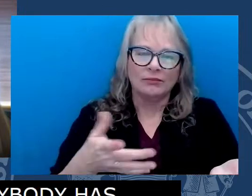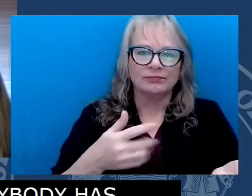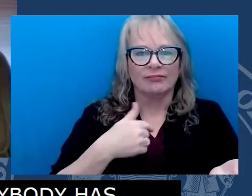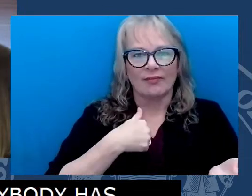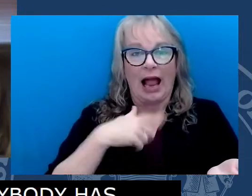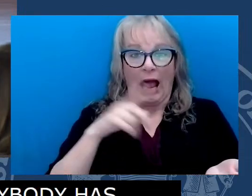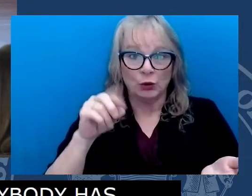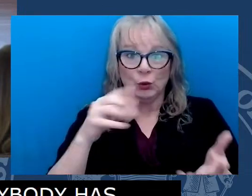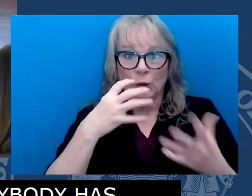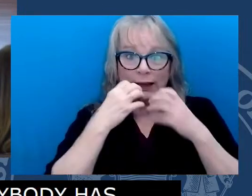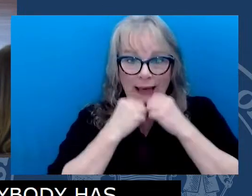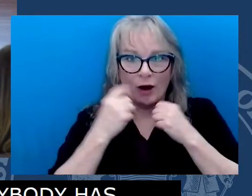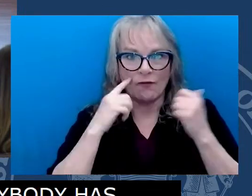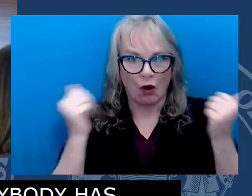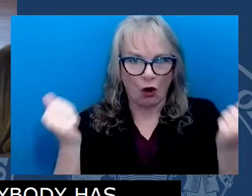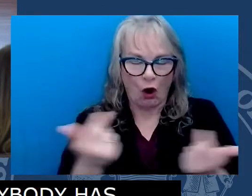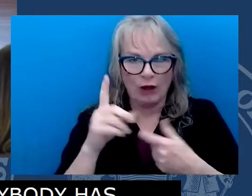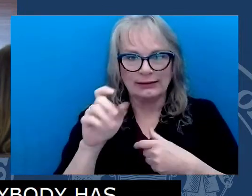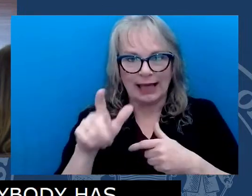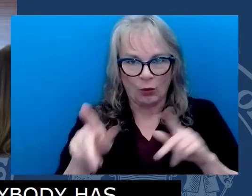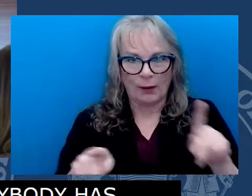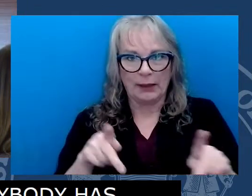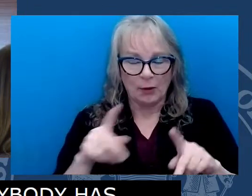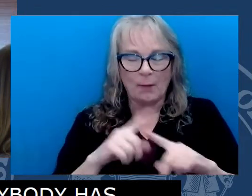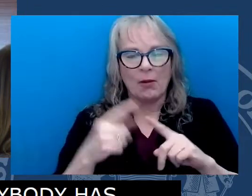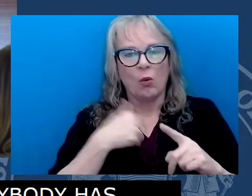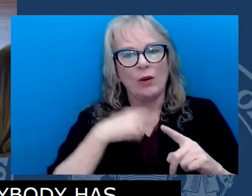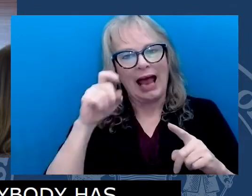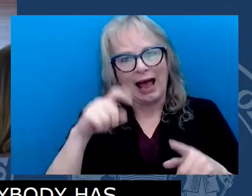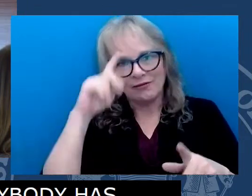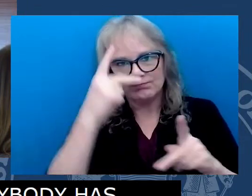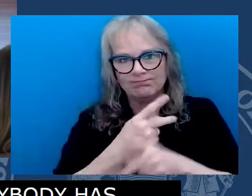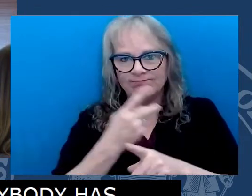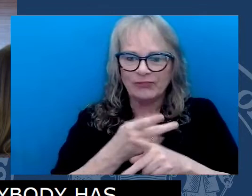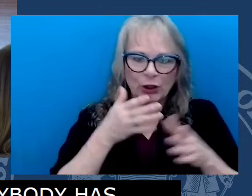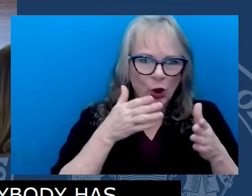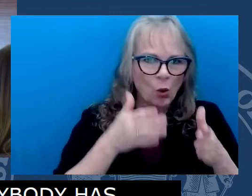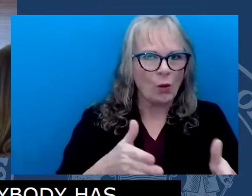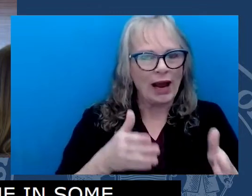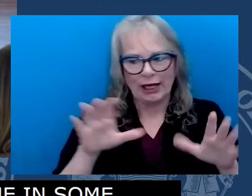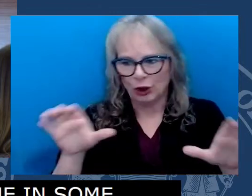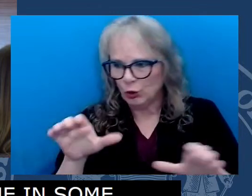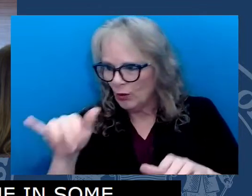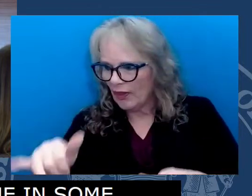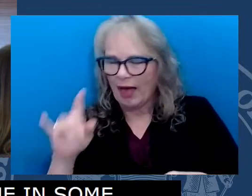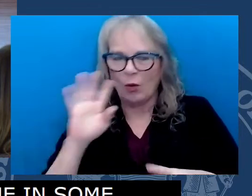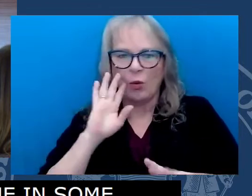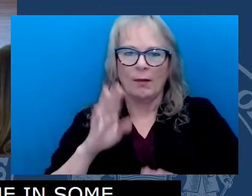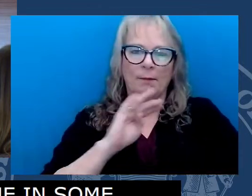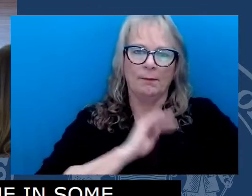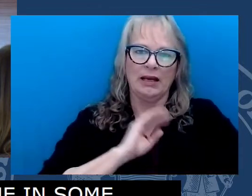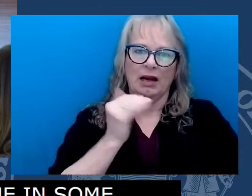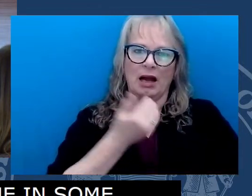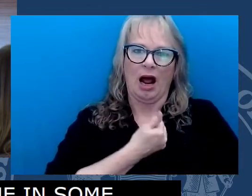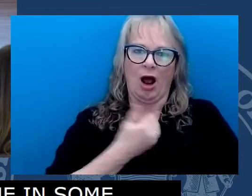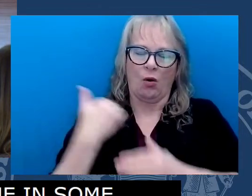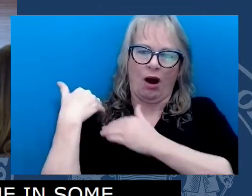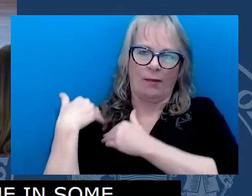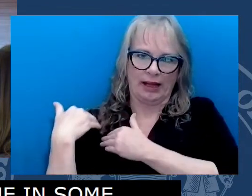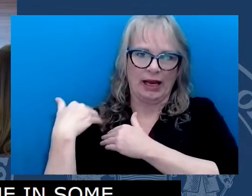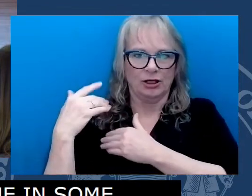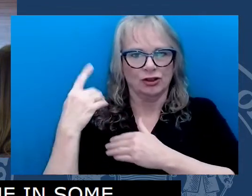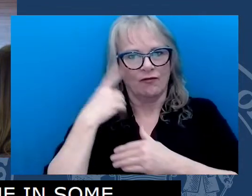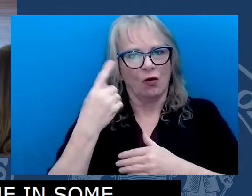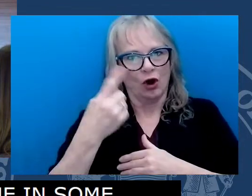Delawareans, right? But we have to find a way to do that in a way that meets our obligations to you for the work that you've done for the state